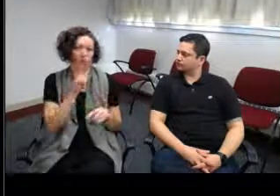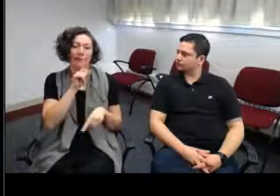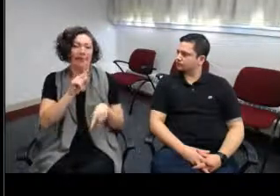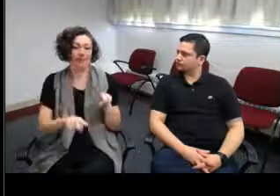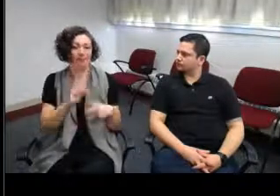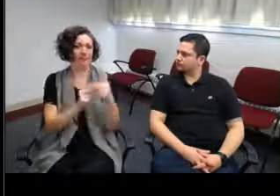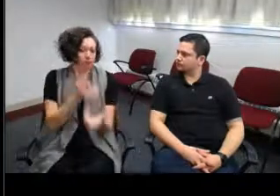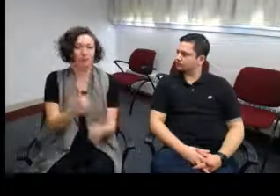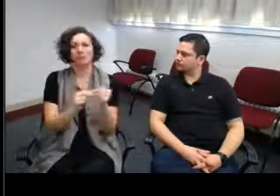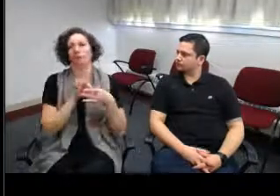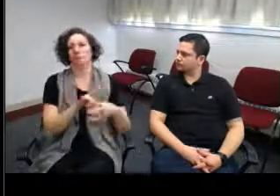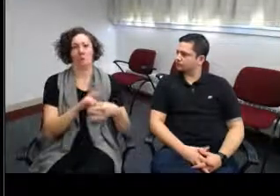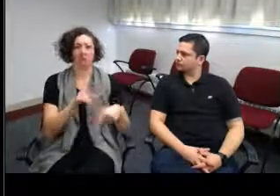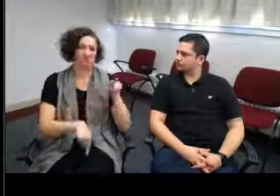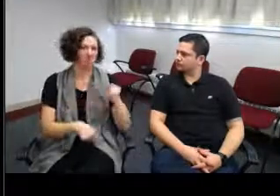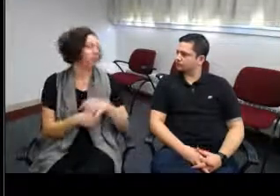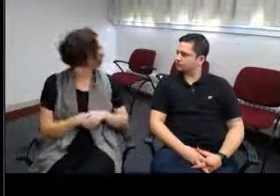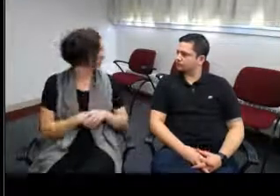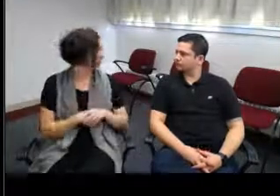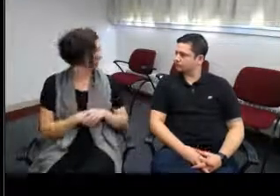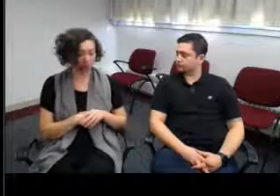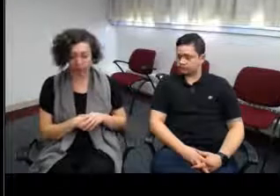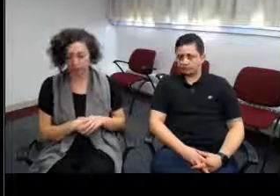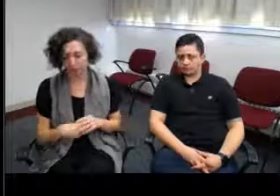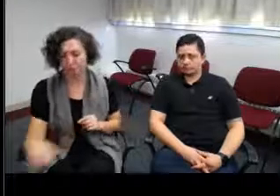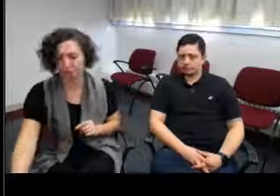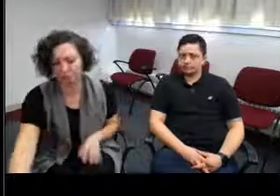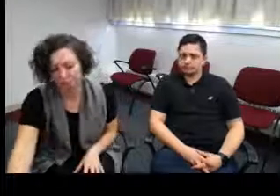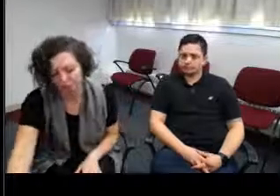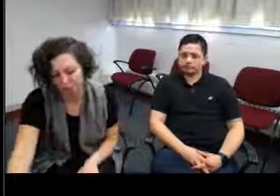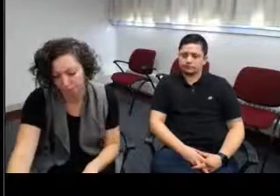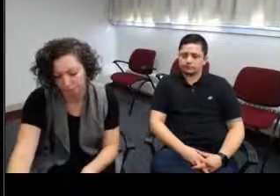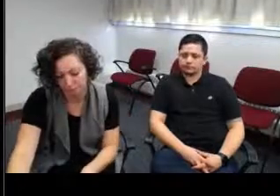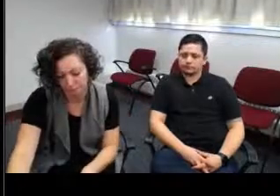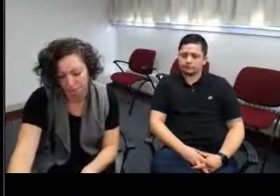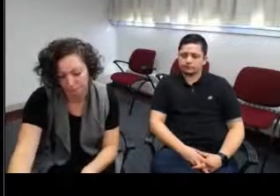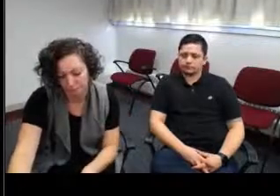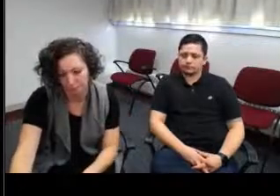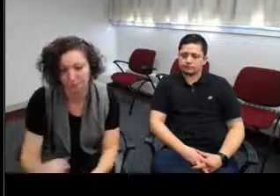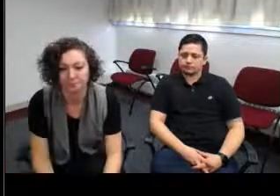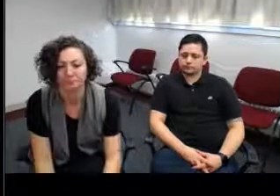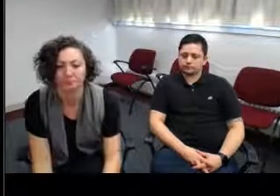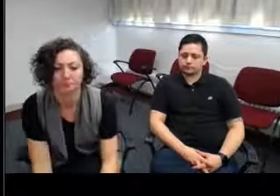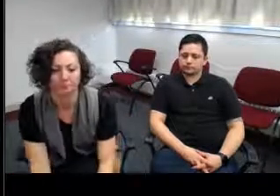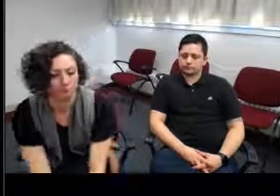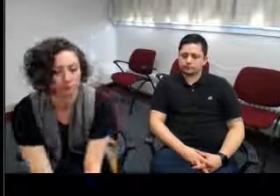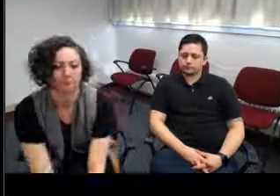that, you're not going to be able to build that trust and rapport with your client.